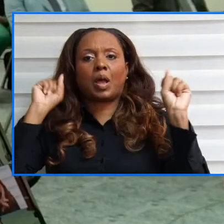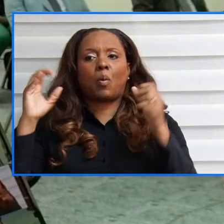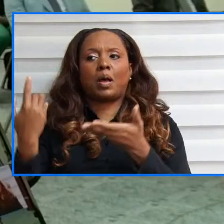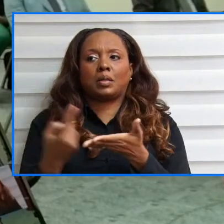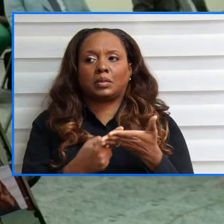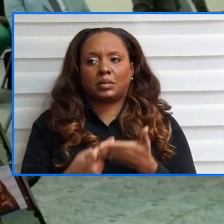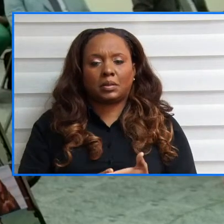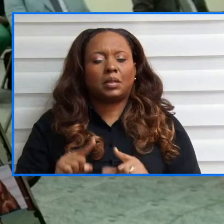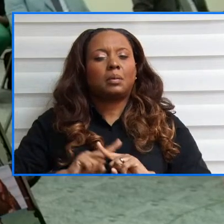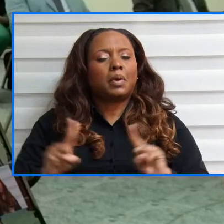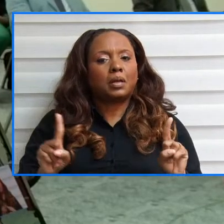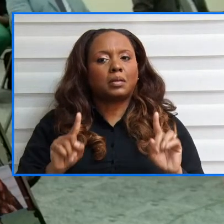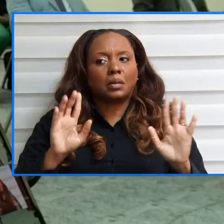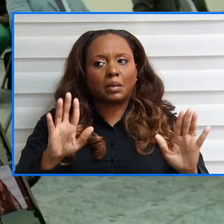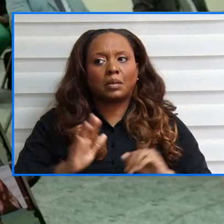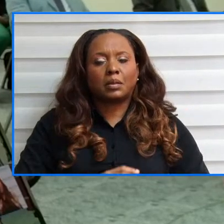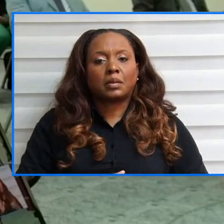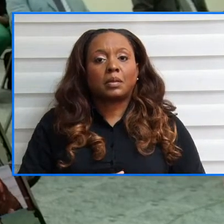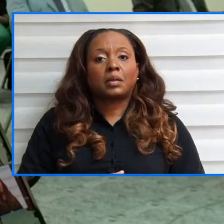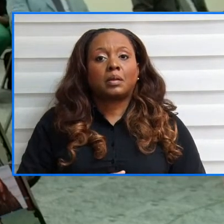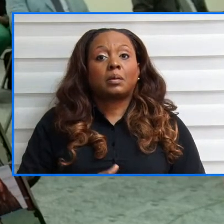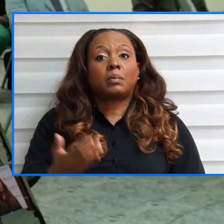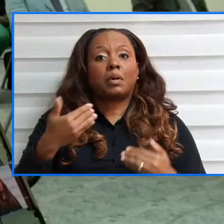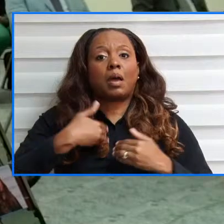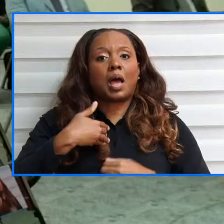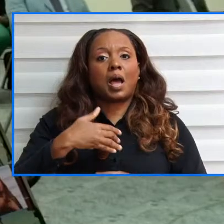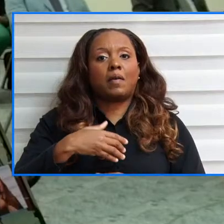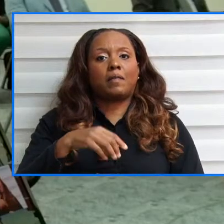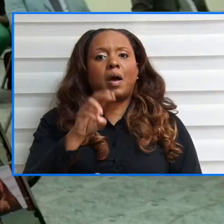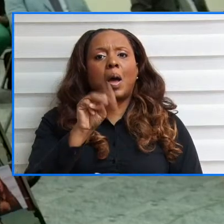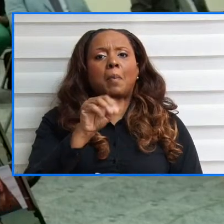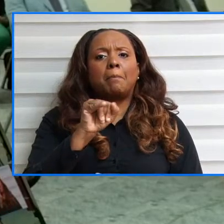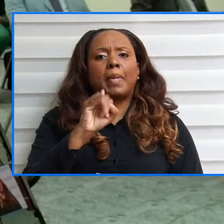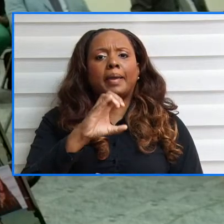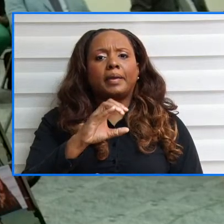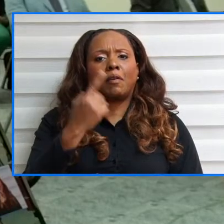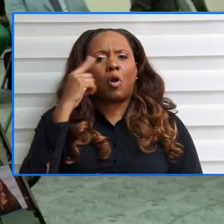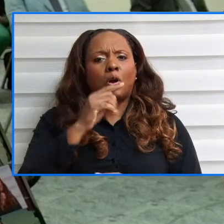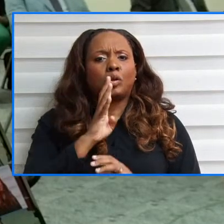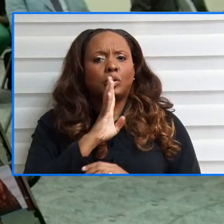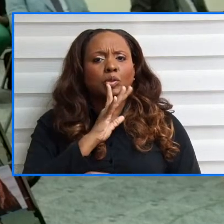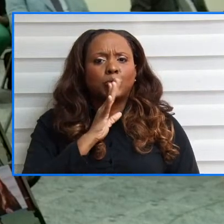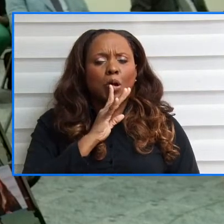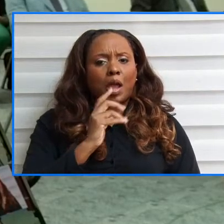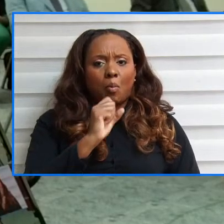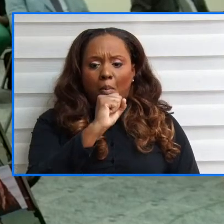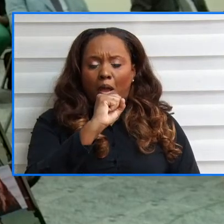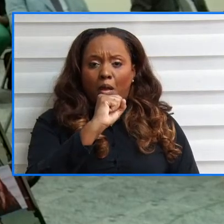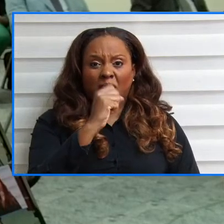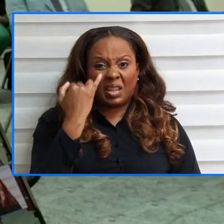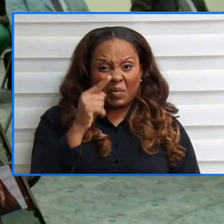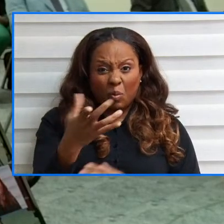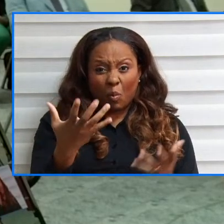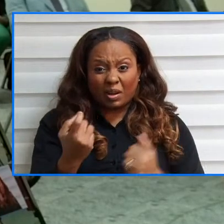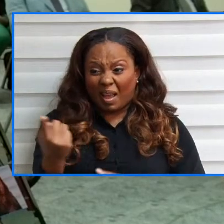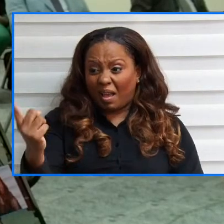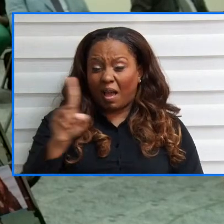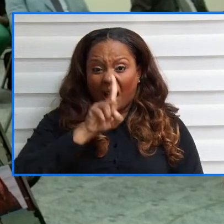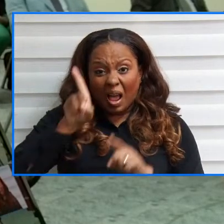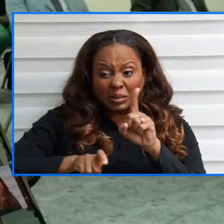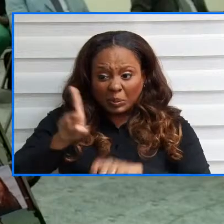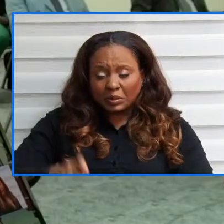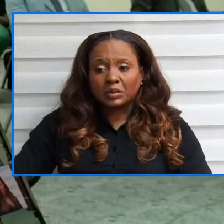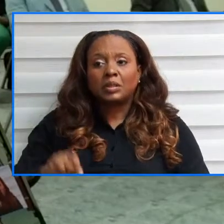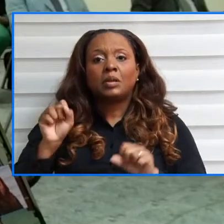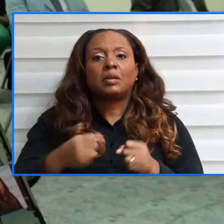please let me point out that there is a microphone in the middle, and we would want the members of the media who are asking questions to do so, and first identify